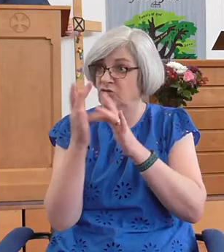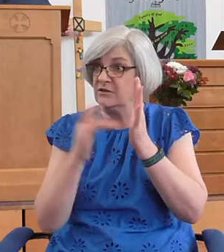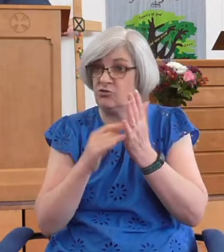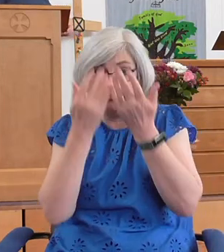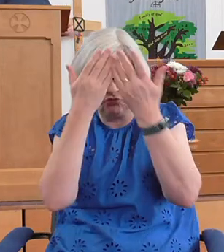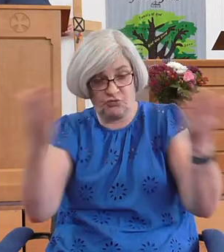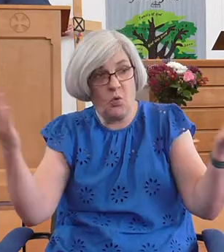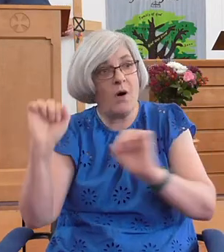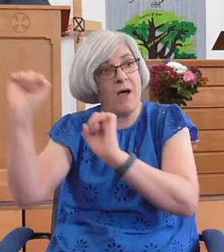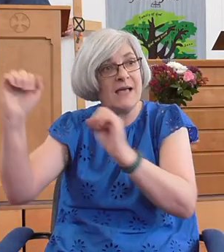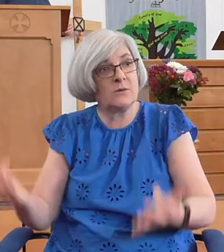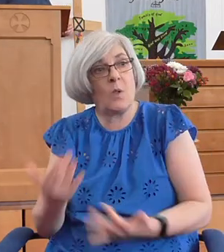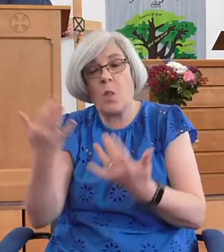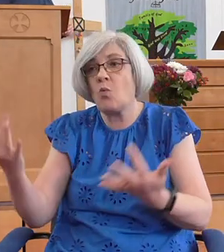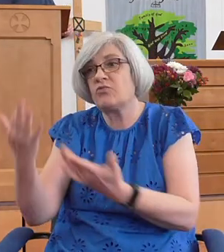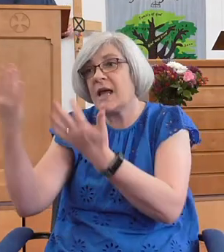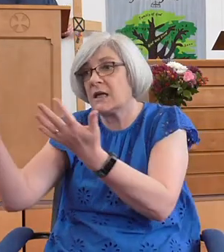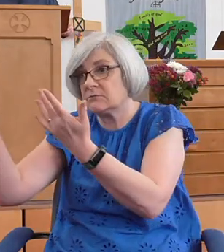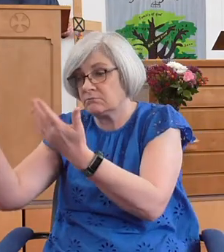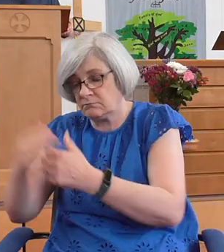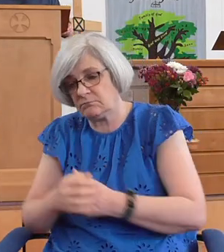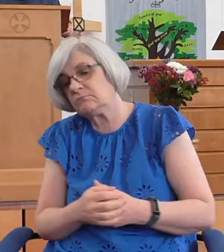glory.